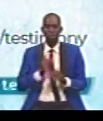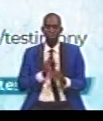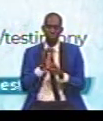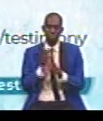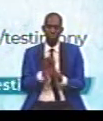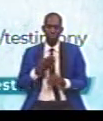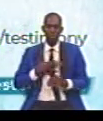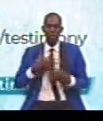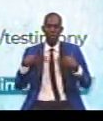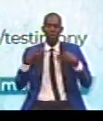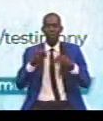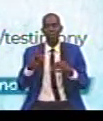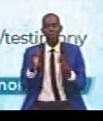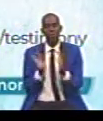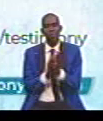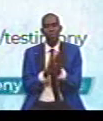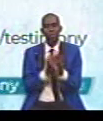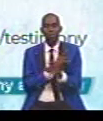the Lord.